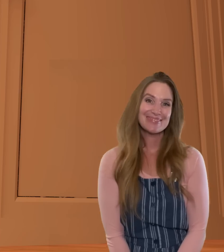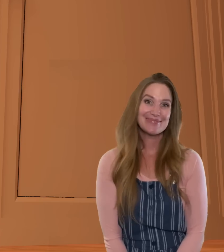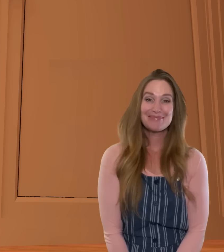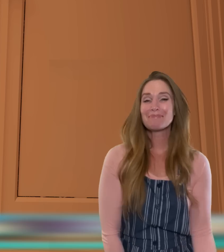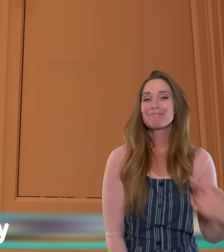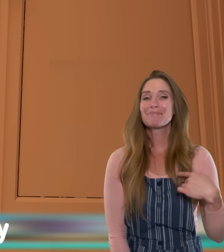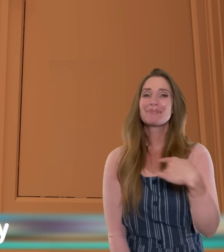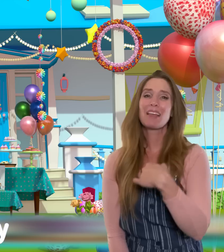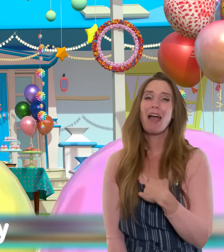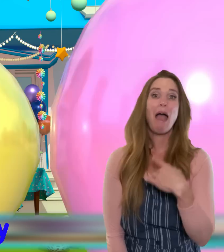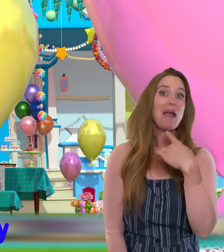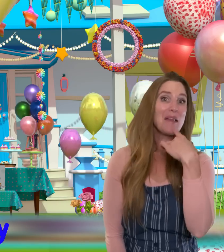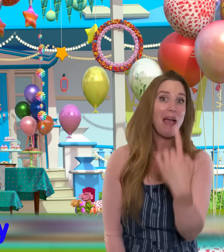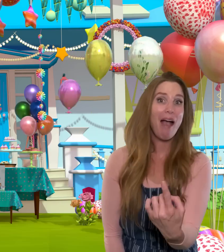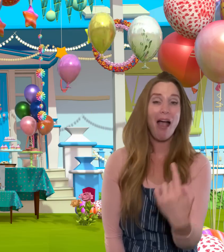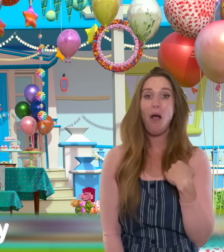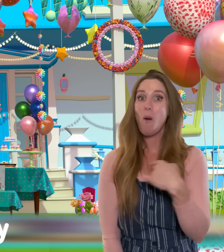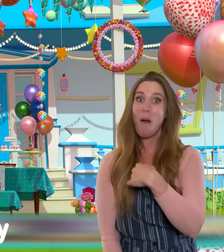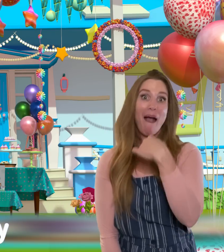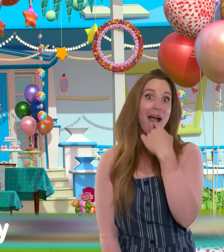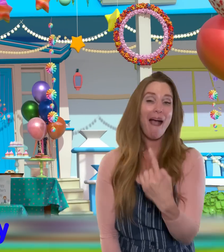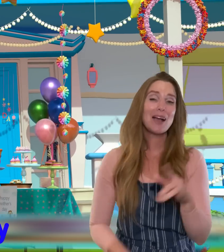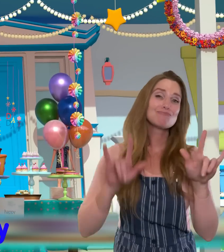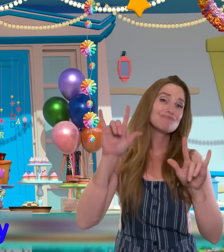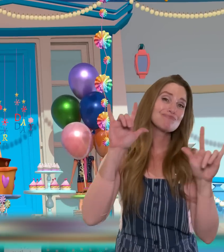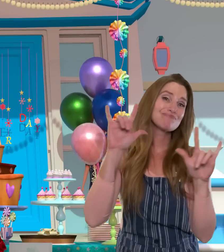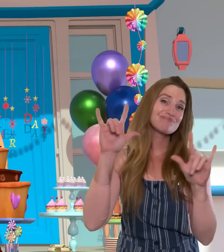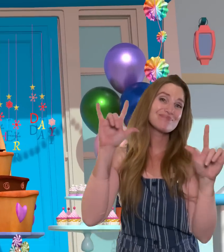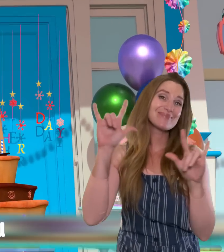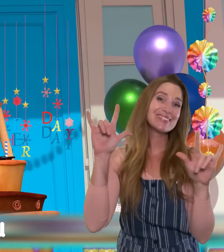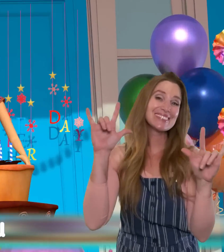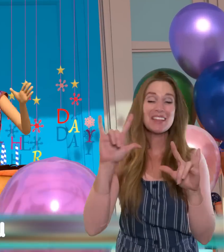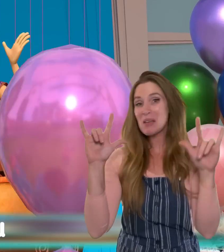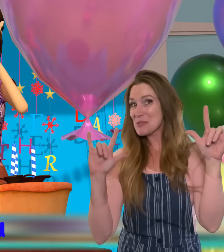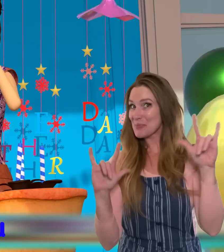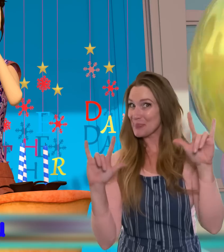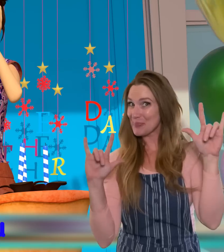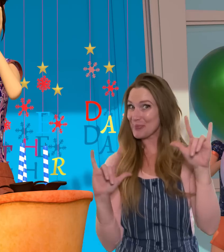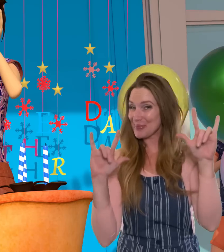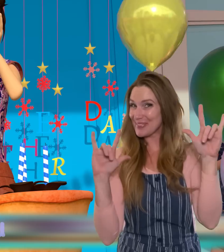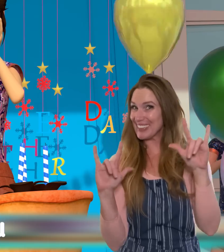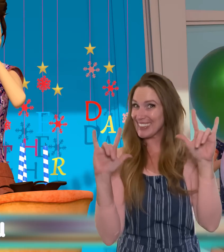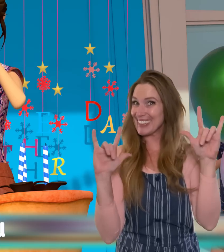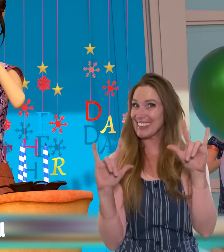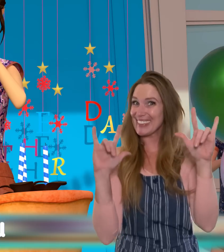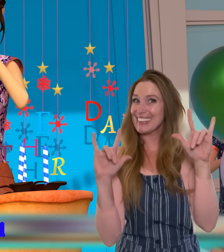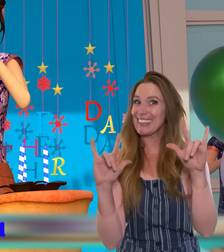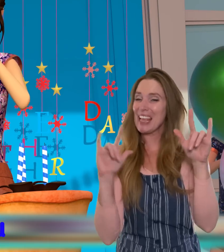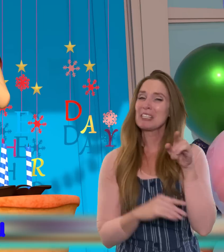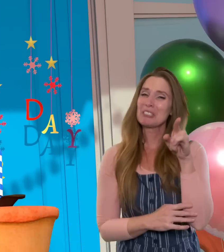Day we will say we will say we love you we love